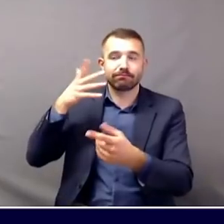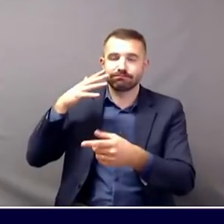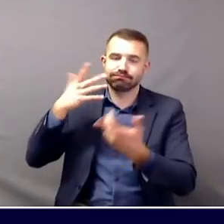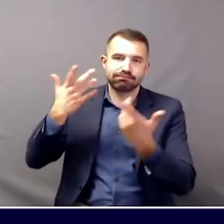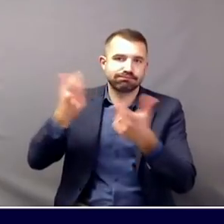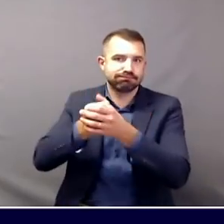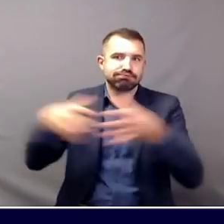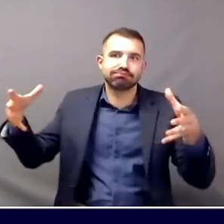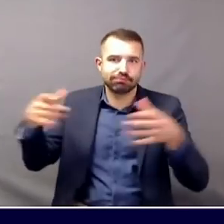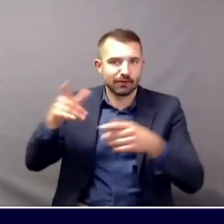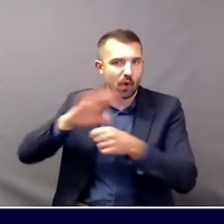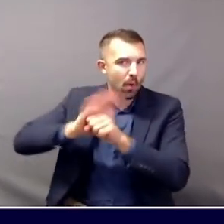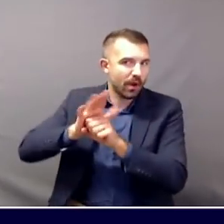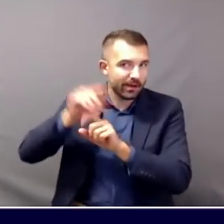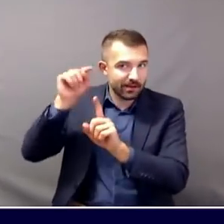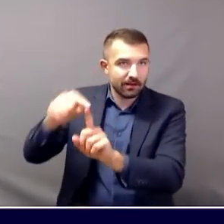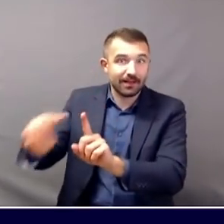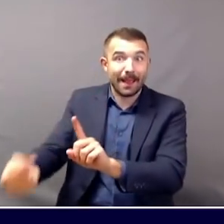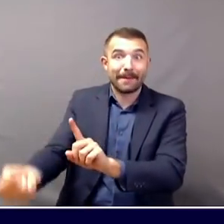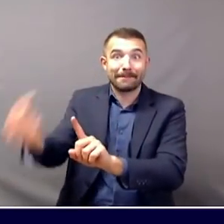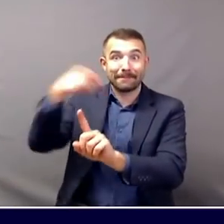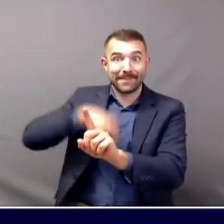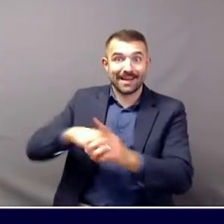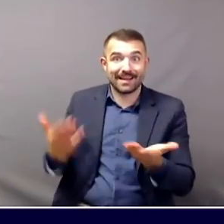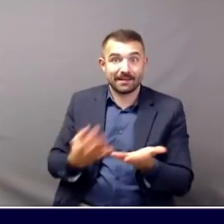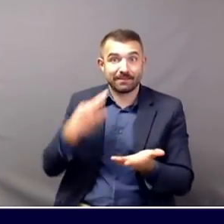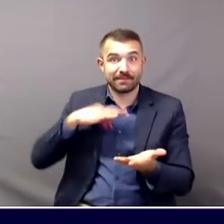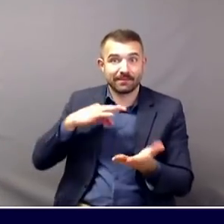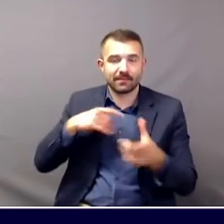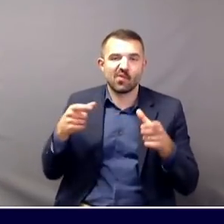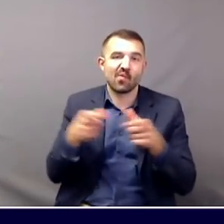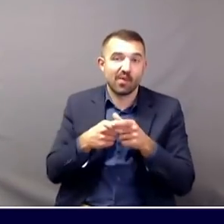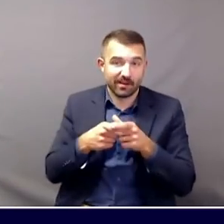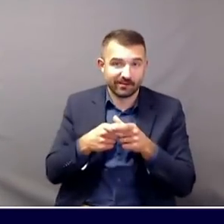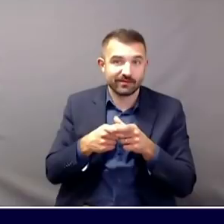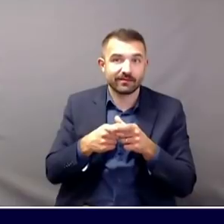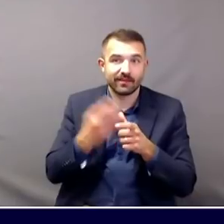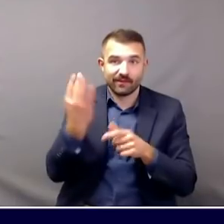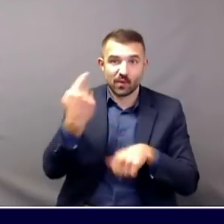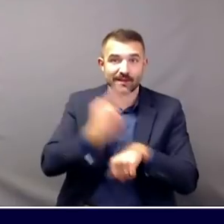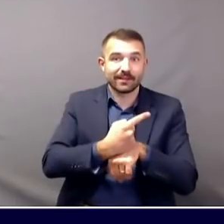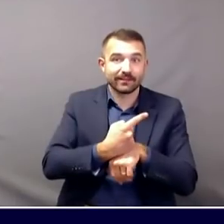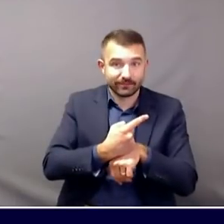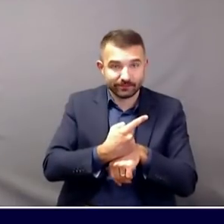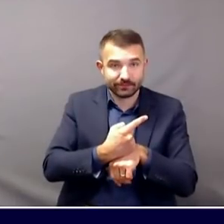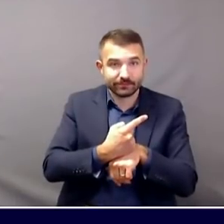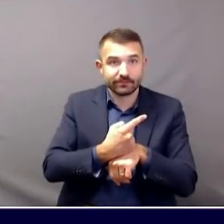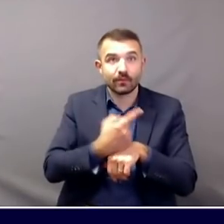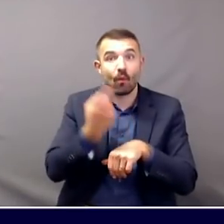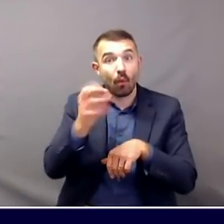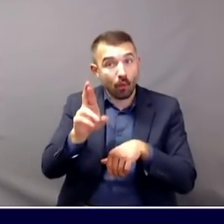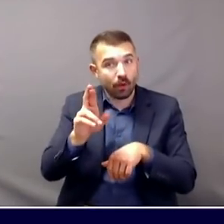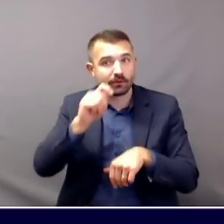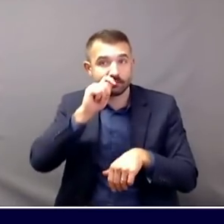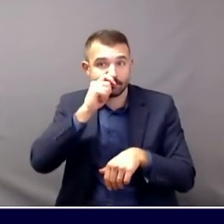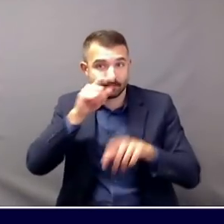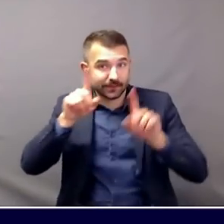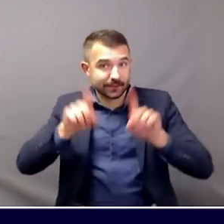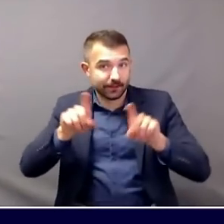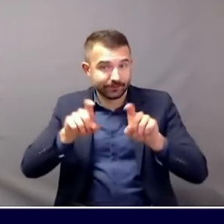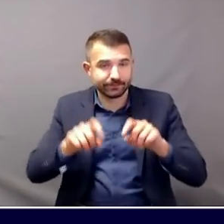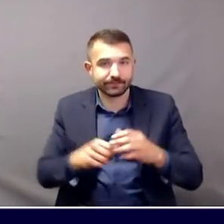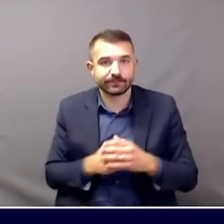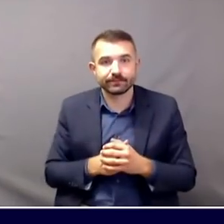come to Maine for the first time, you should quarantine for 14 days. You can test as an alternative to that, having that sample taken